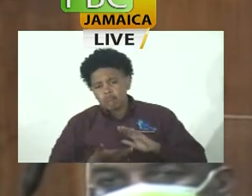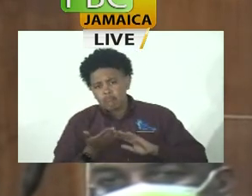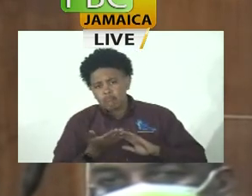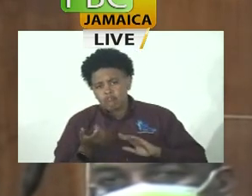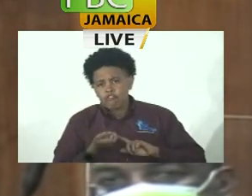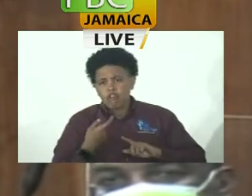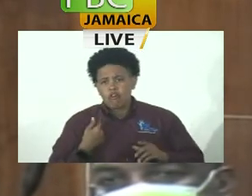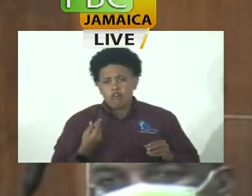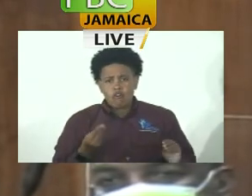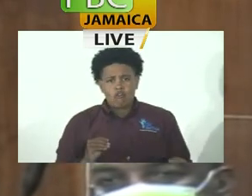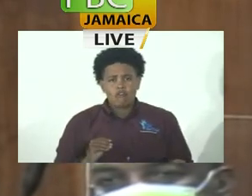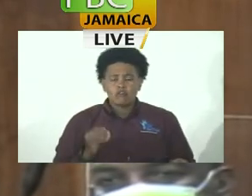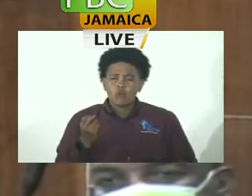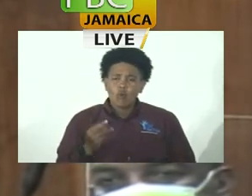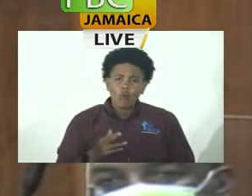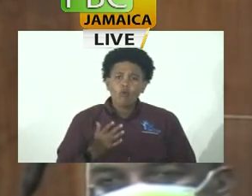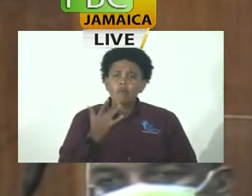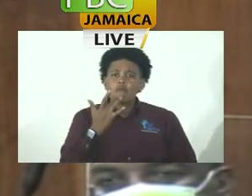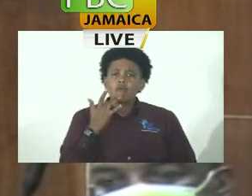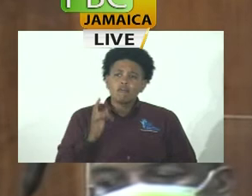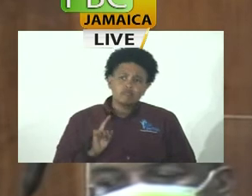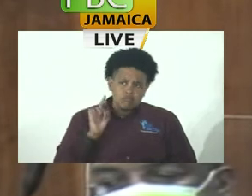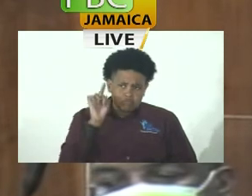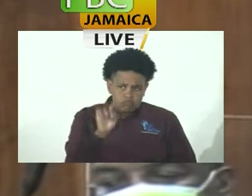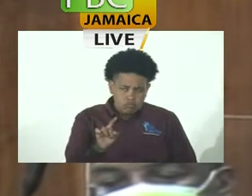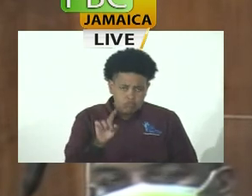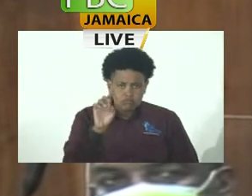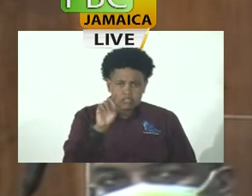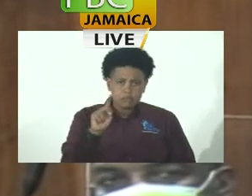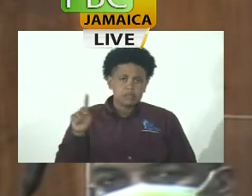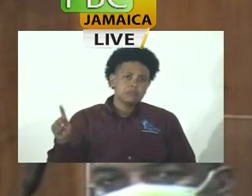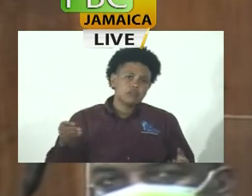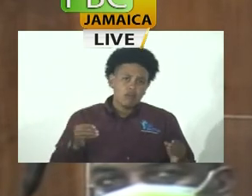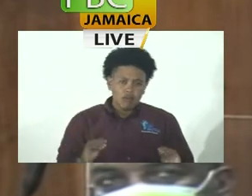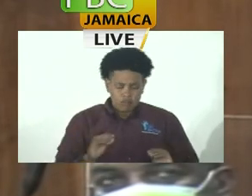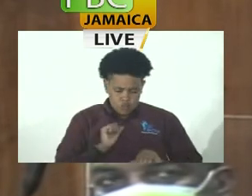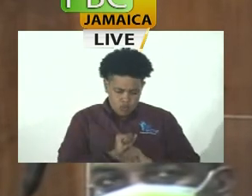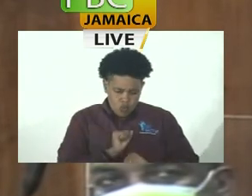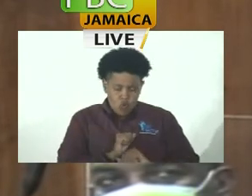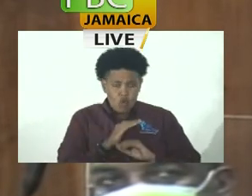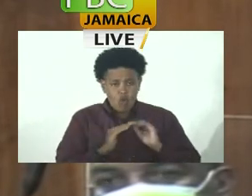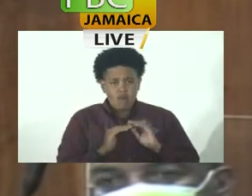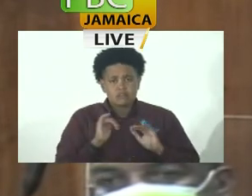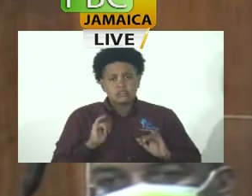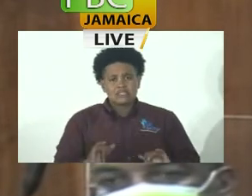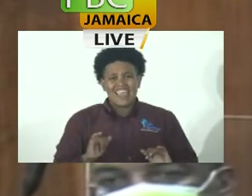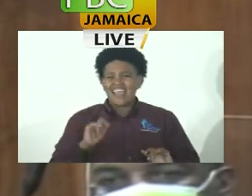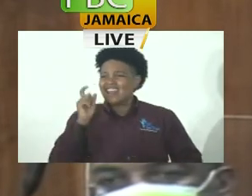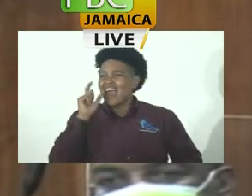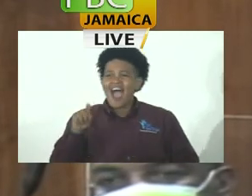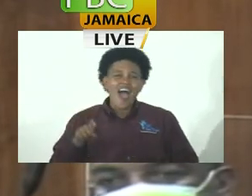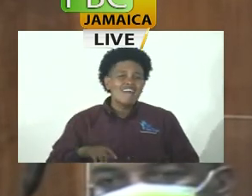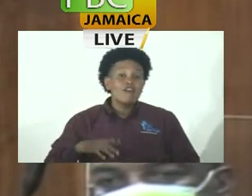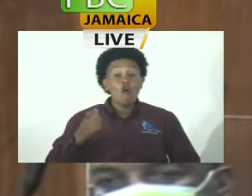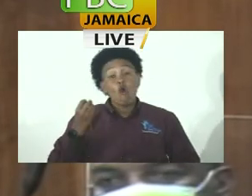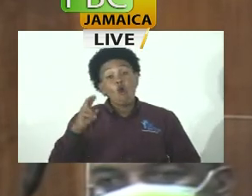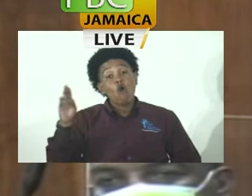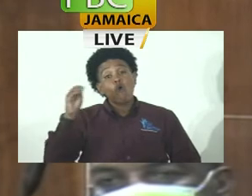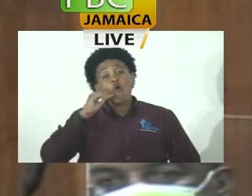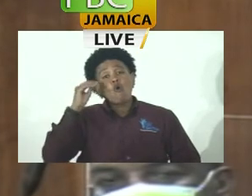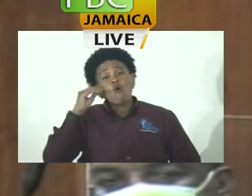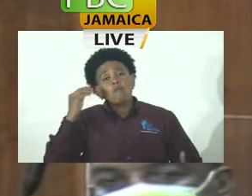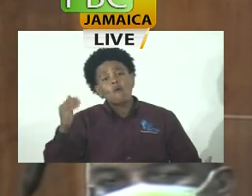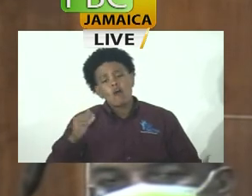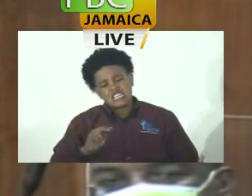chambers are in the case of the director of public prosecutions from the comfort of her office our evil from her home going